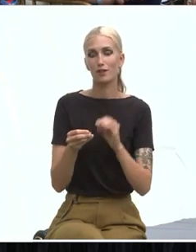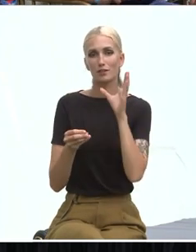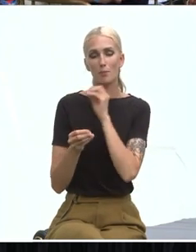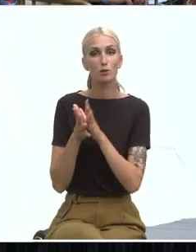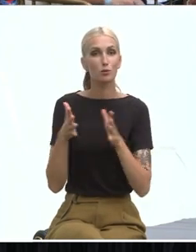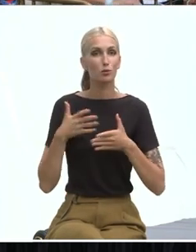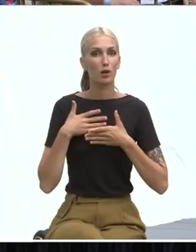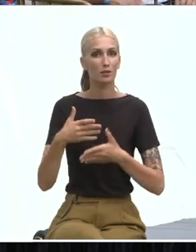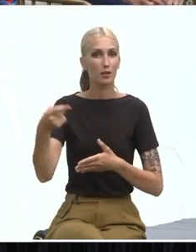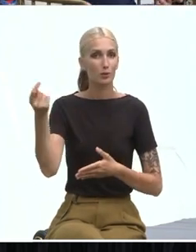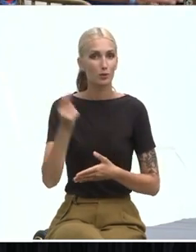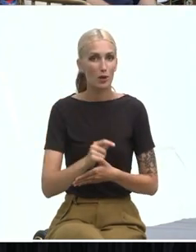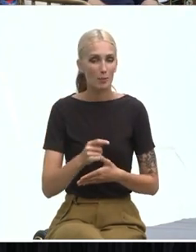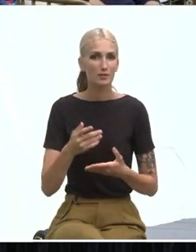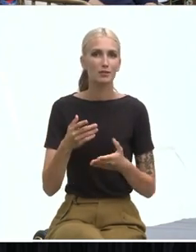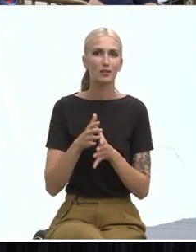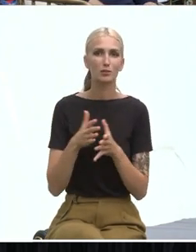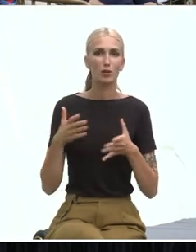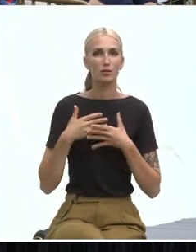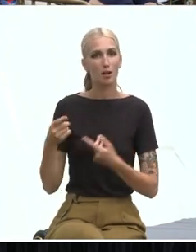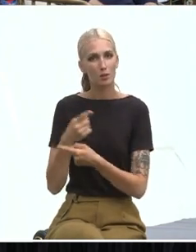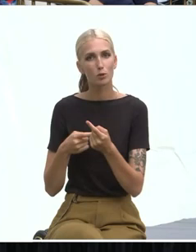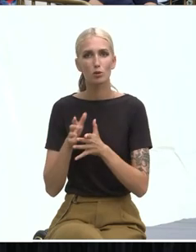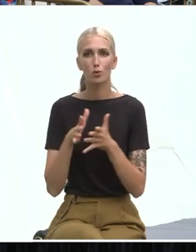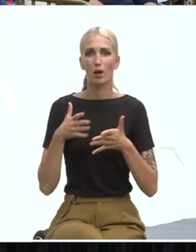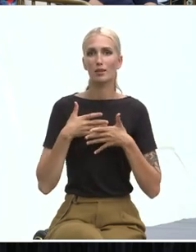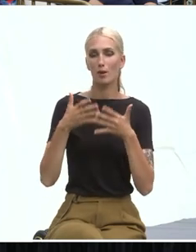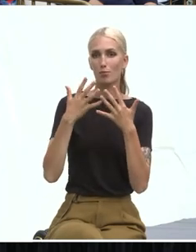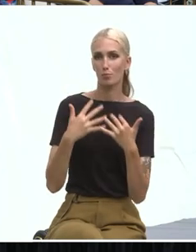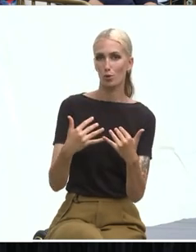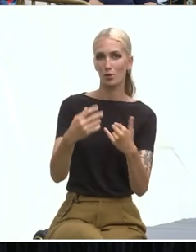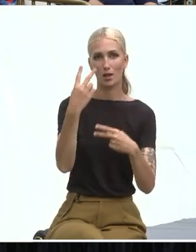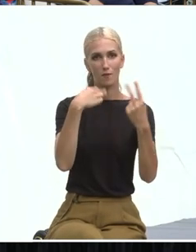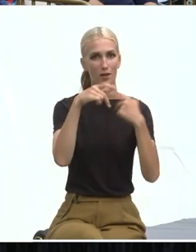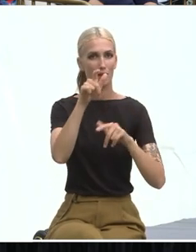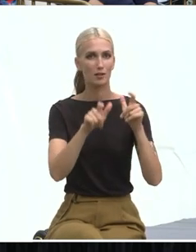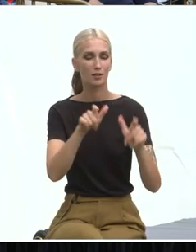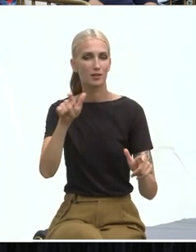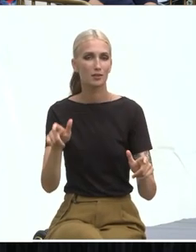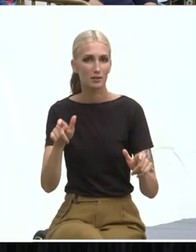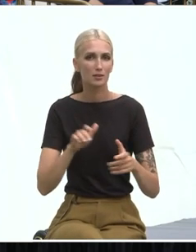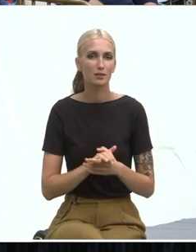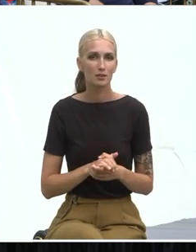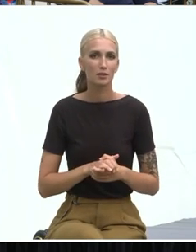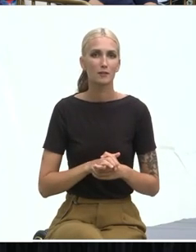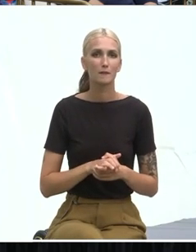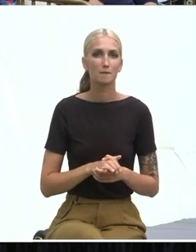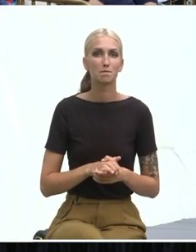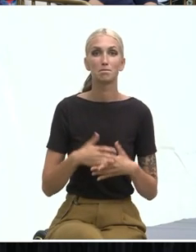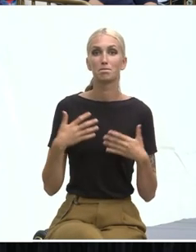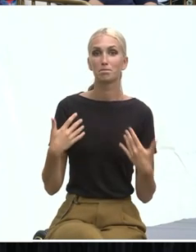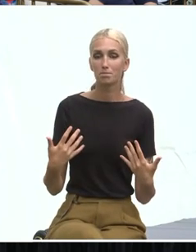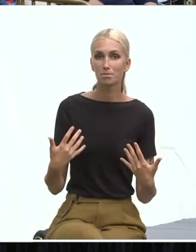for coming to Estonia, for being with us, and thanks to your audience and those who are watching us online. And let's